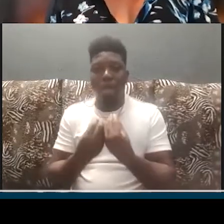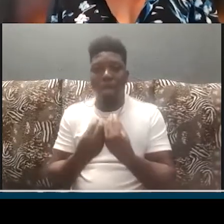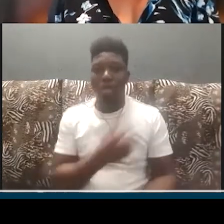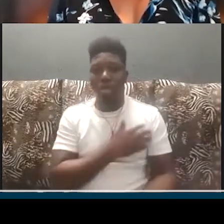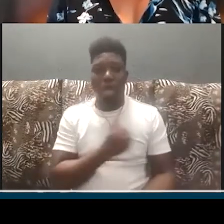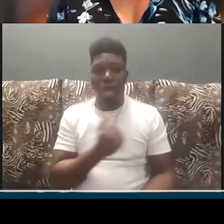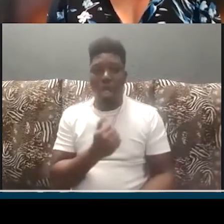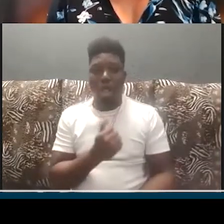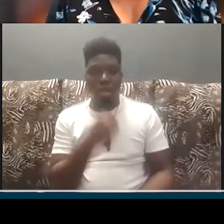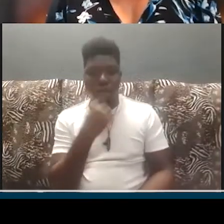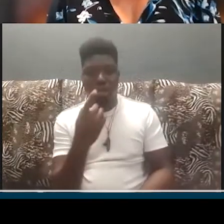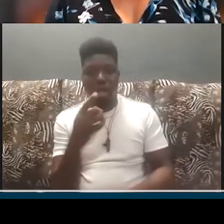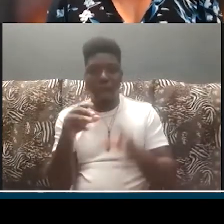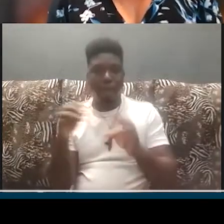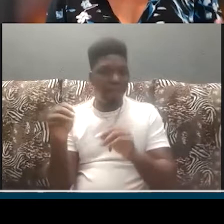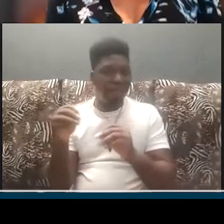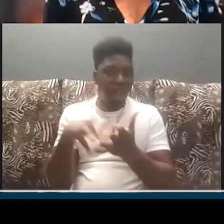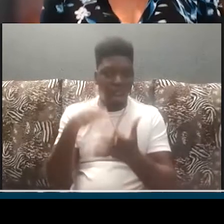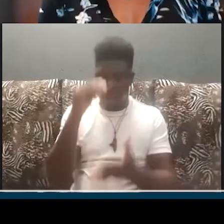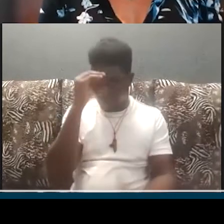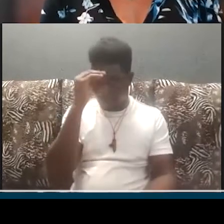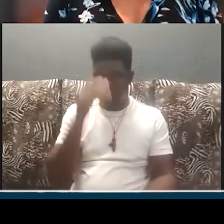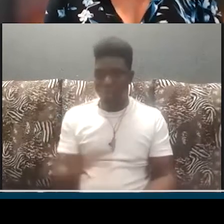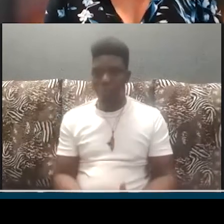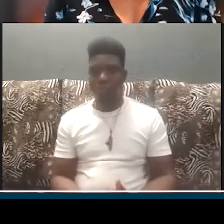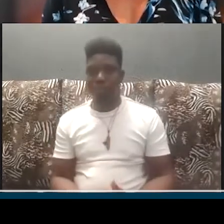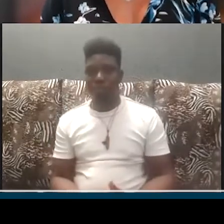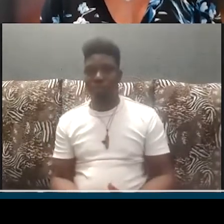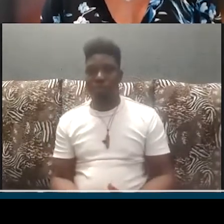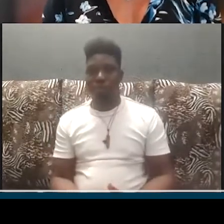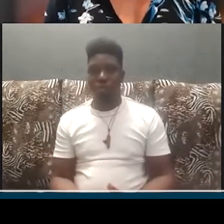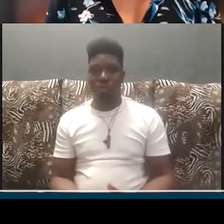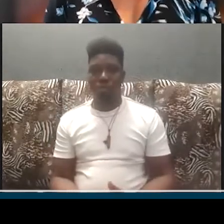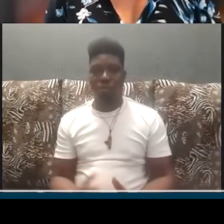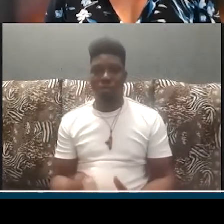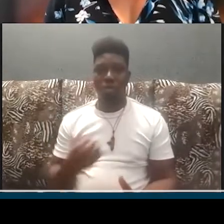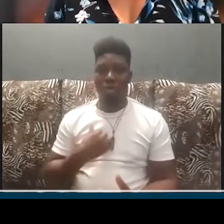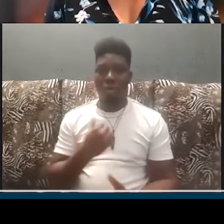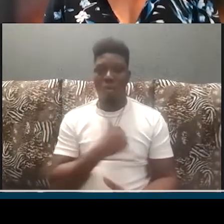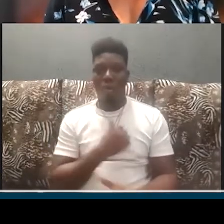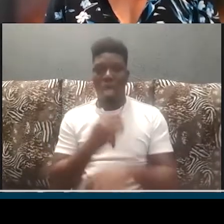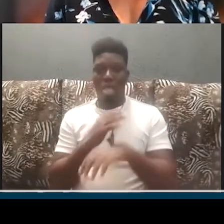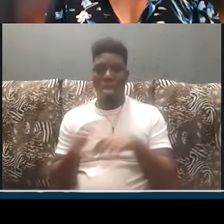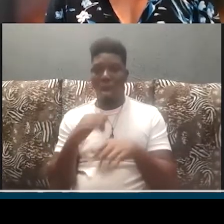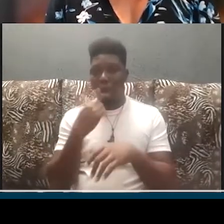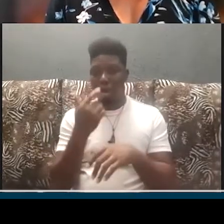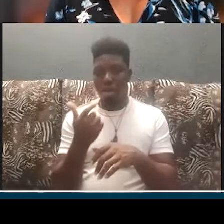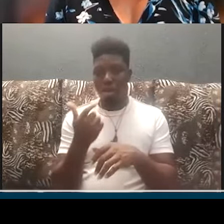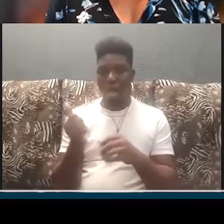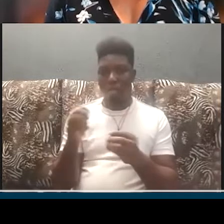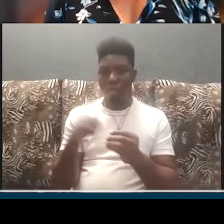learning forward to things that we don't say anymore, that we don't teach anymore, just because of how